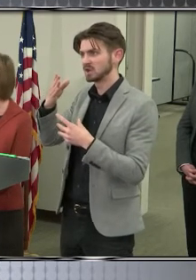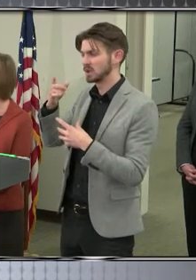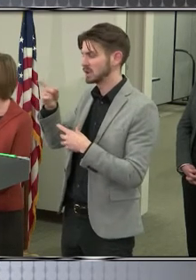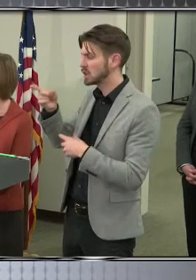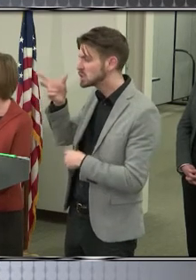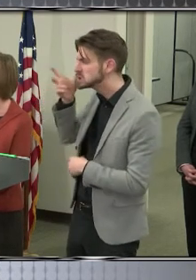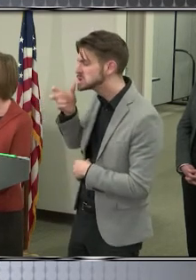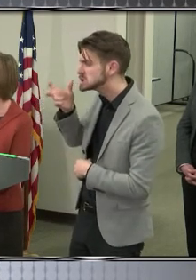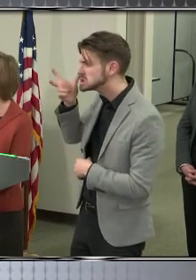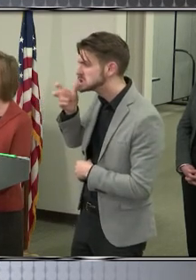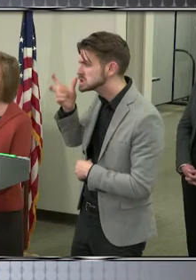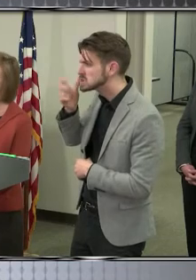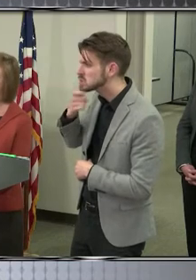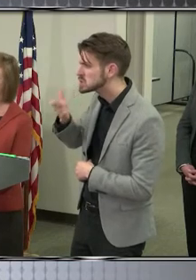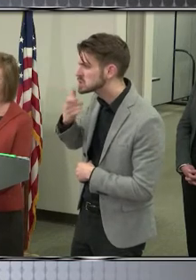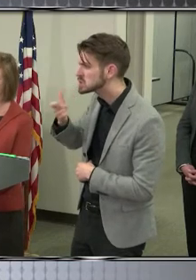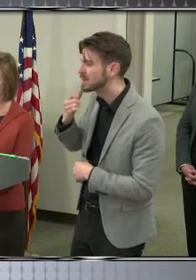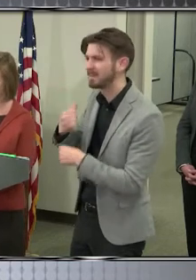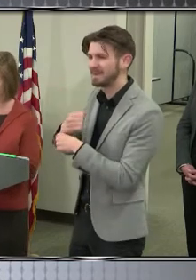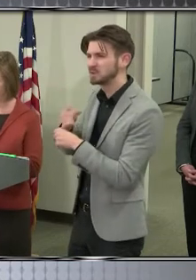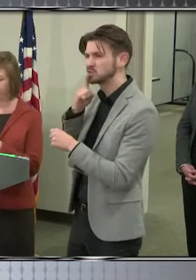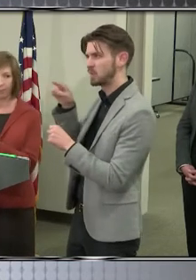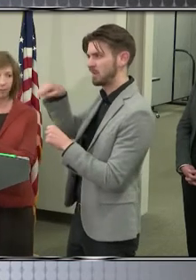and please share it with your friends and family.